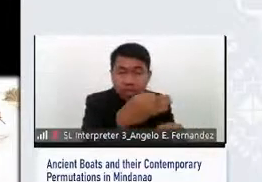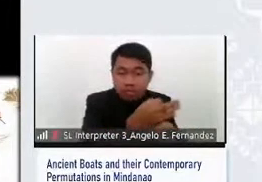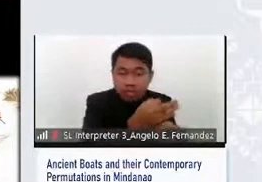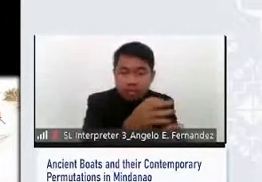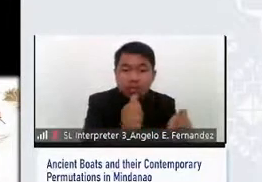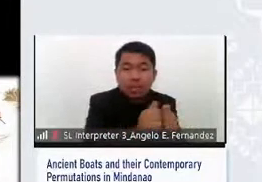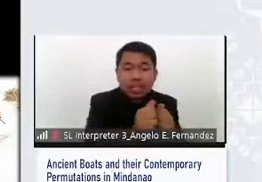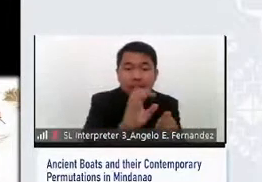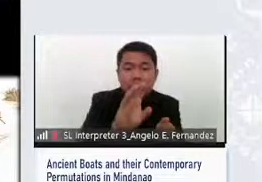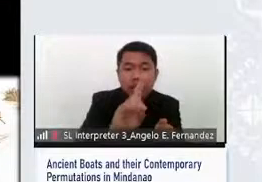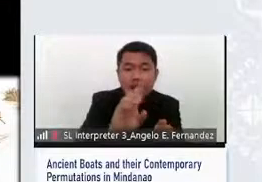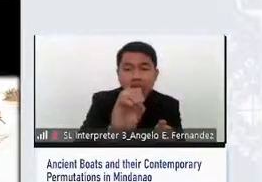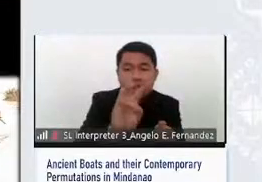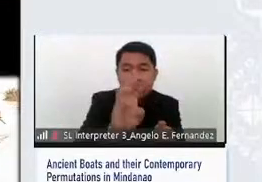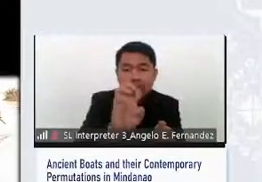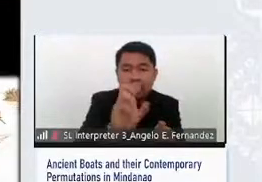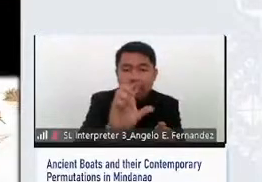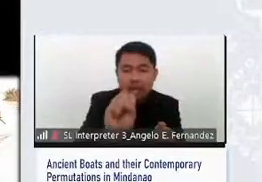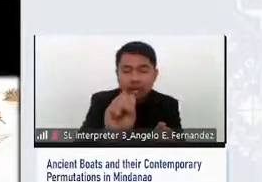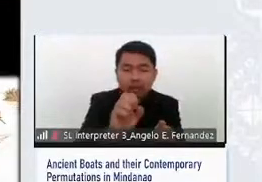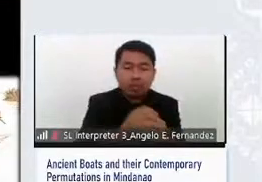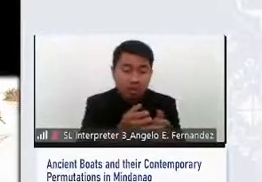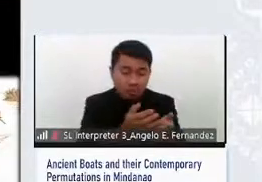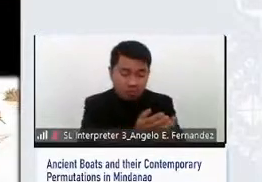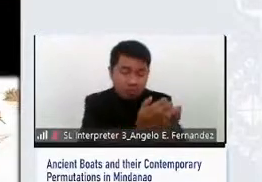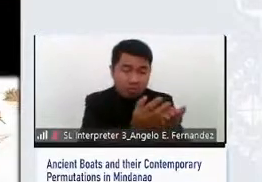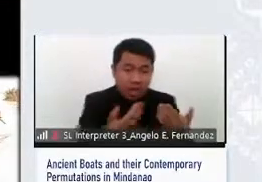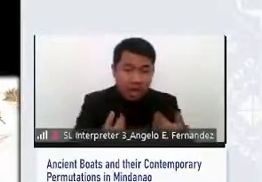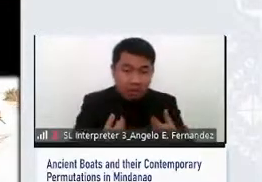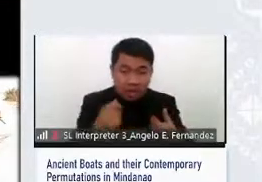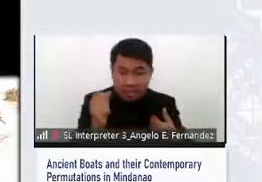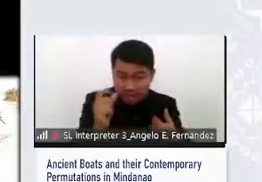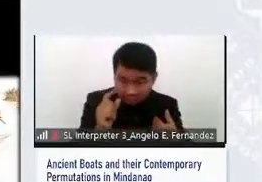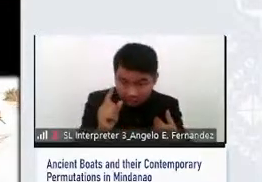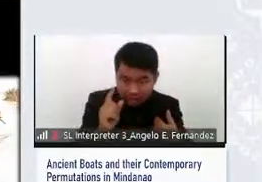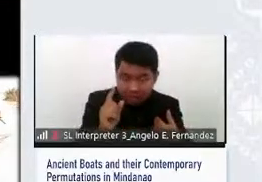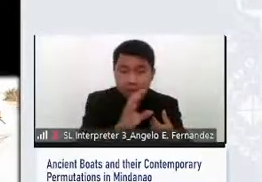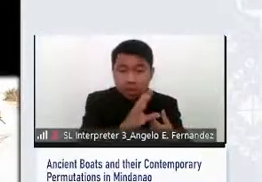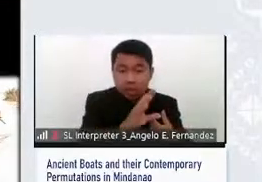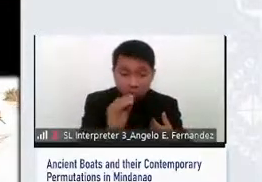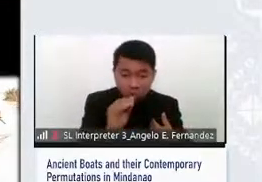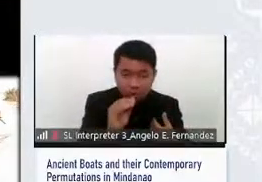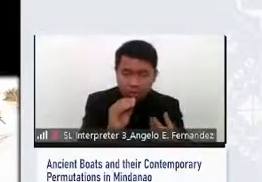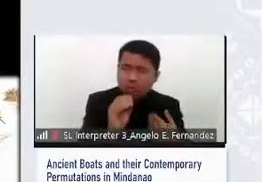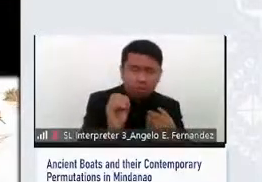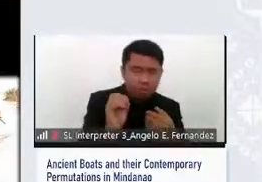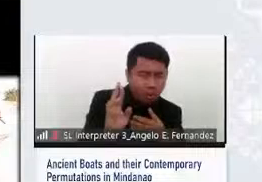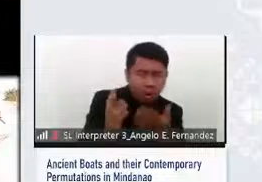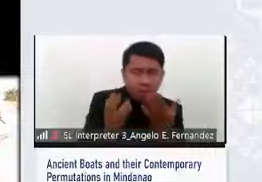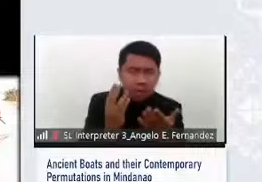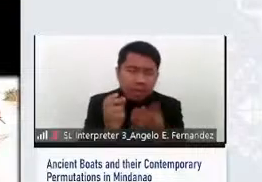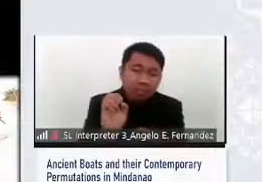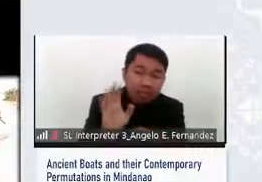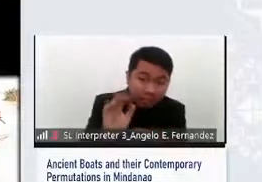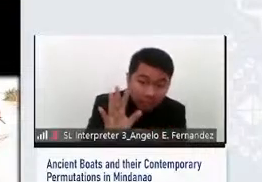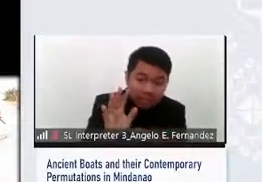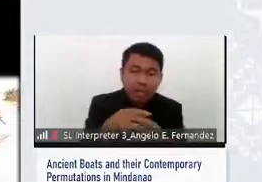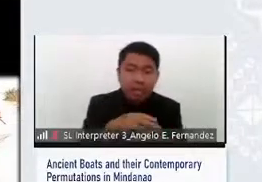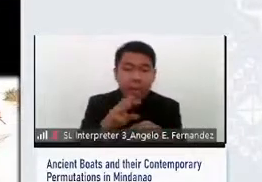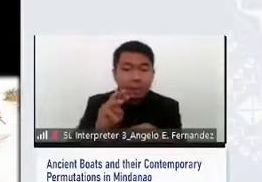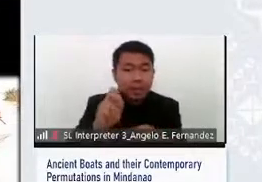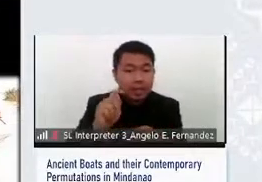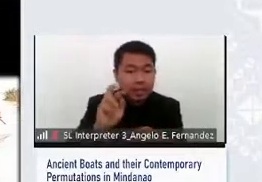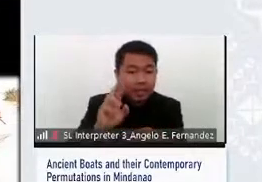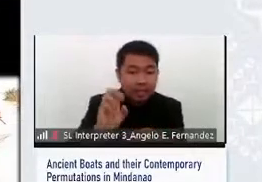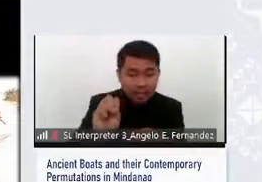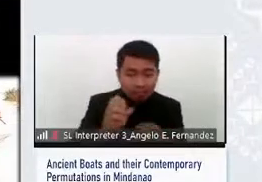The boats are estimated to have been between 11 to 15 meters in length, with the exception of boat 9, which is at least twice the